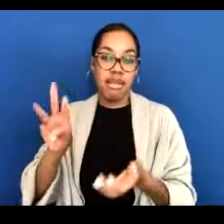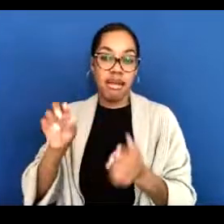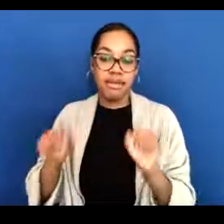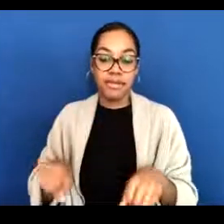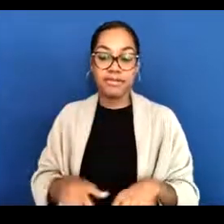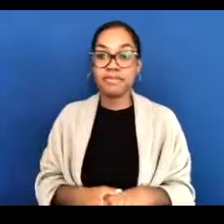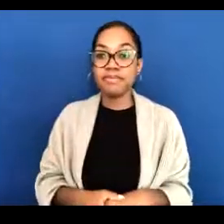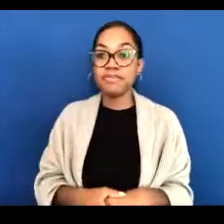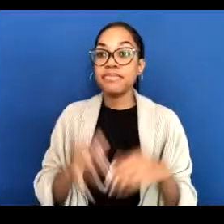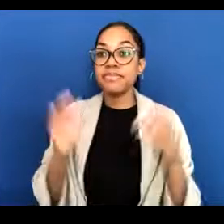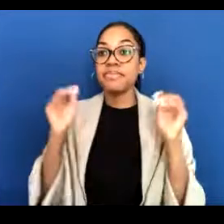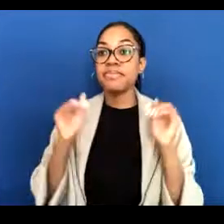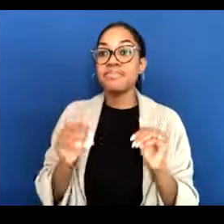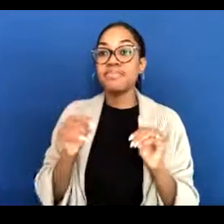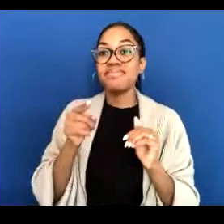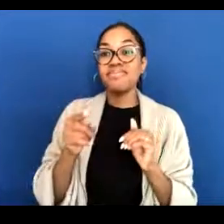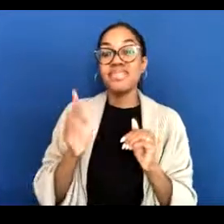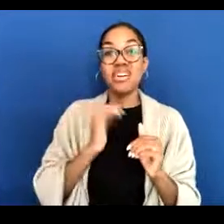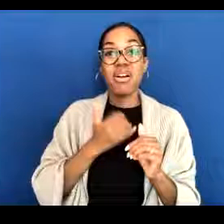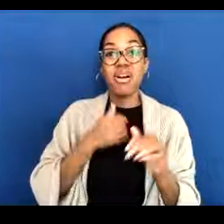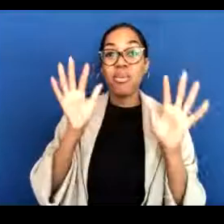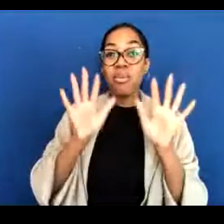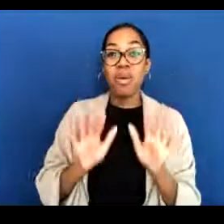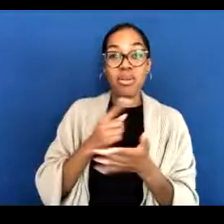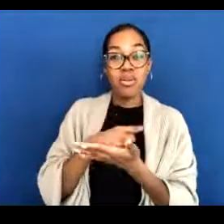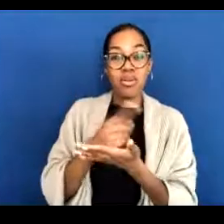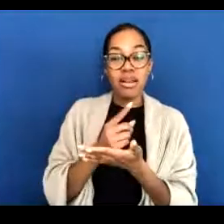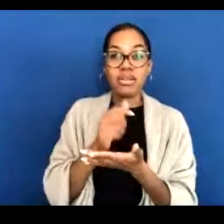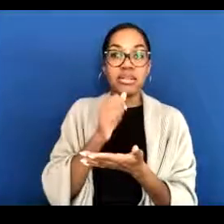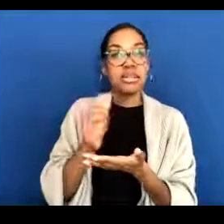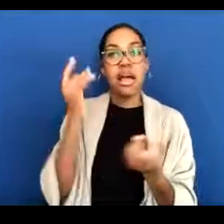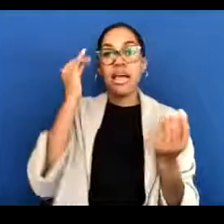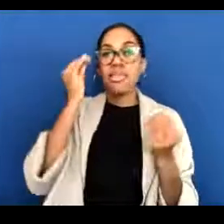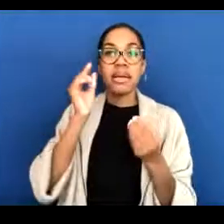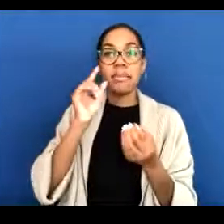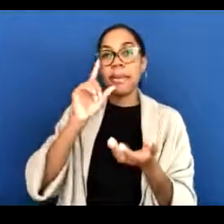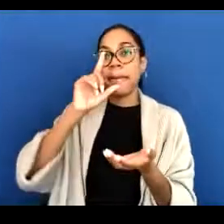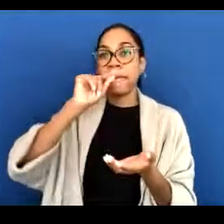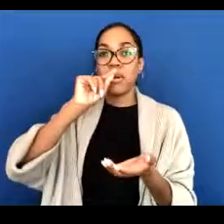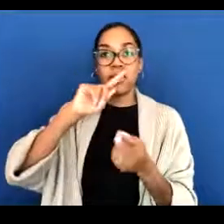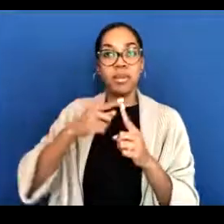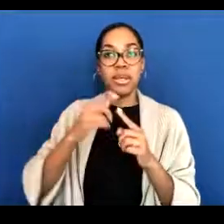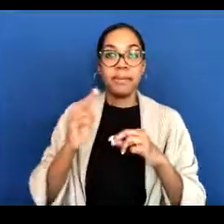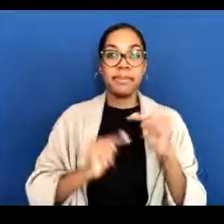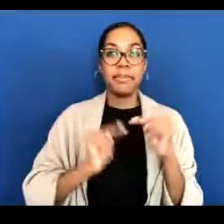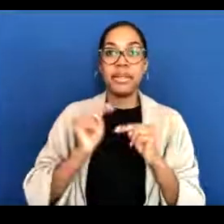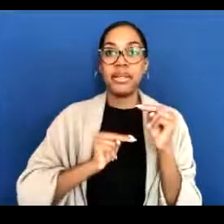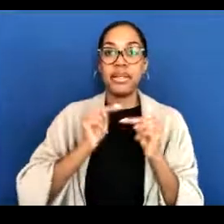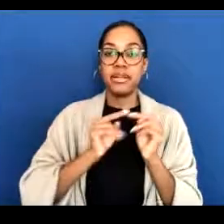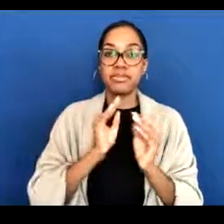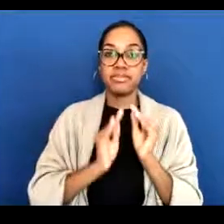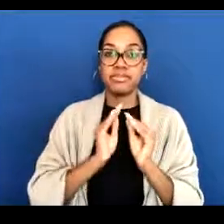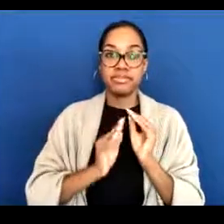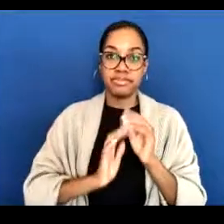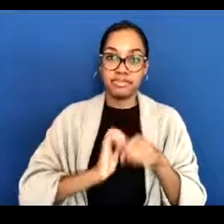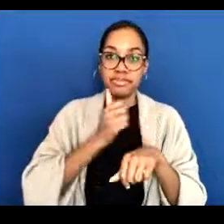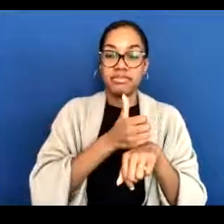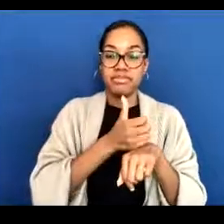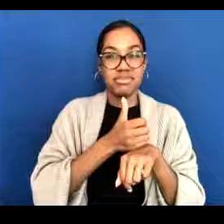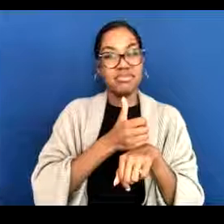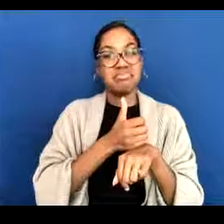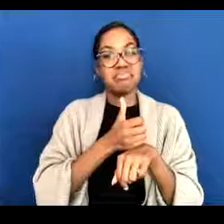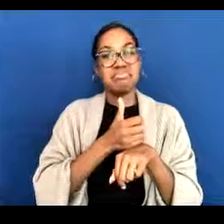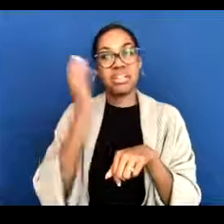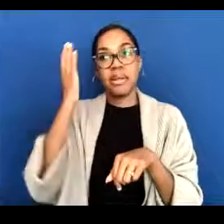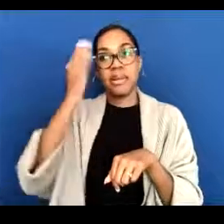wasn't really built with bird migration in mind, but there are some radars that researchers will operate during bird migration season to get an even